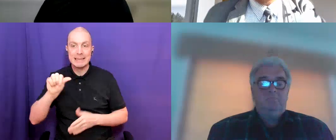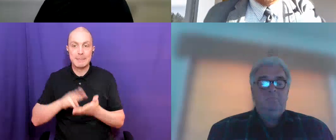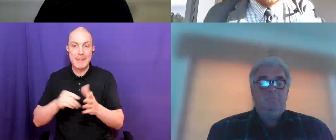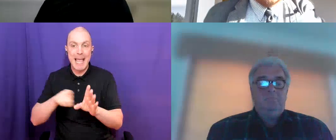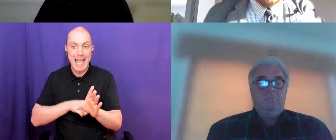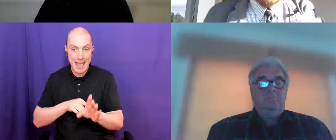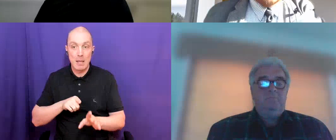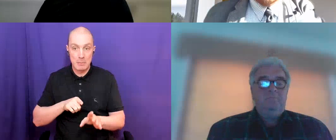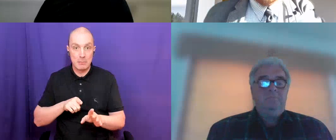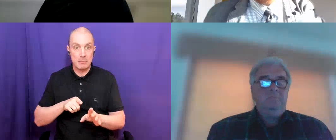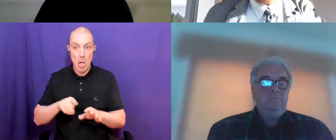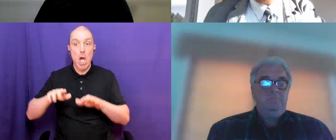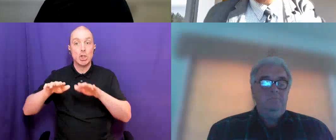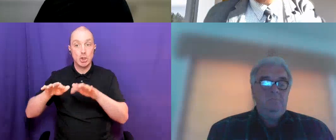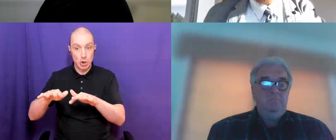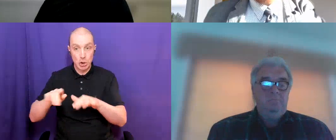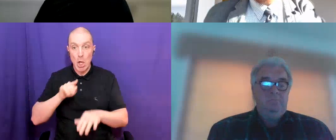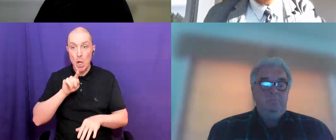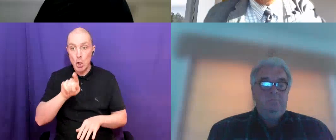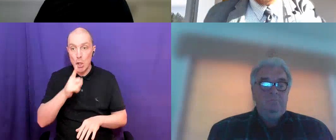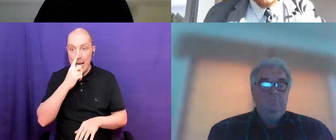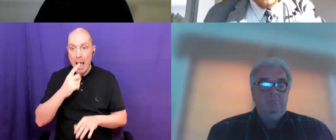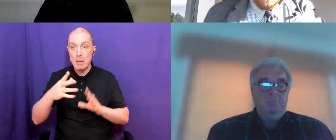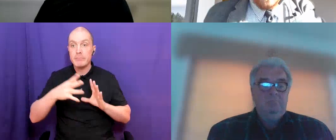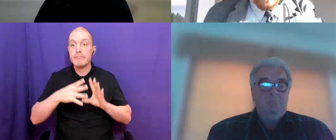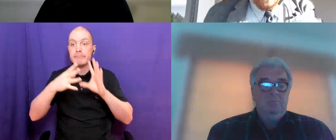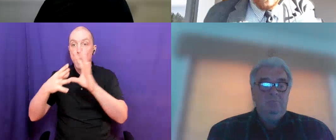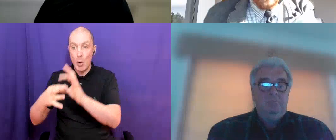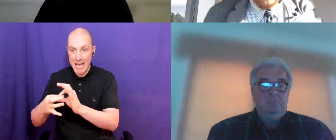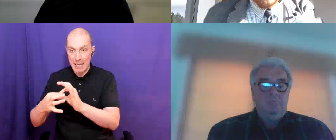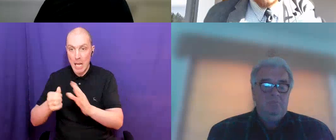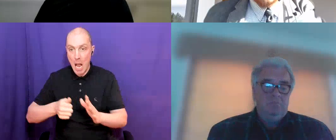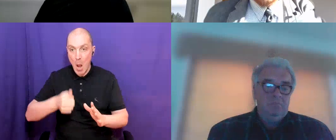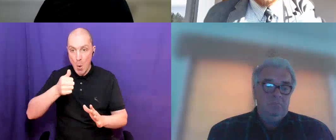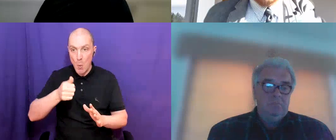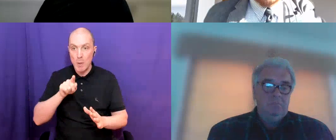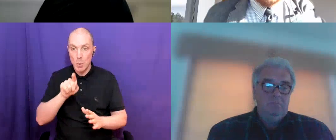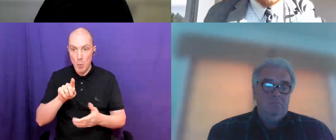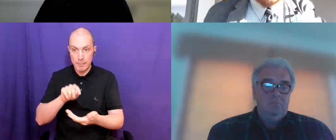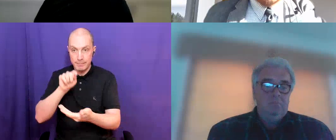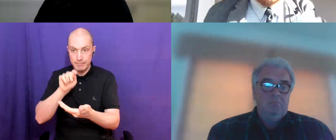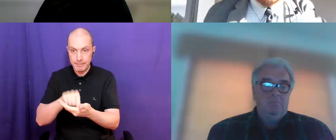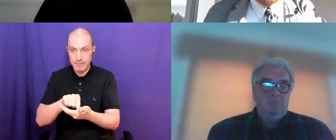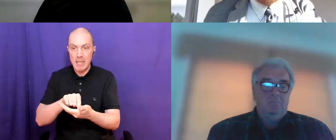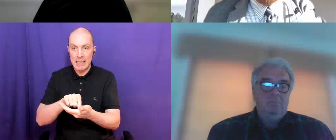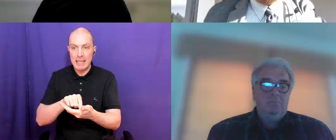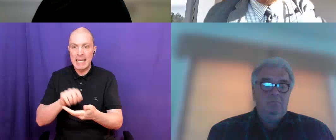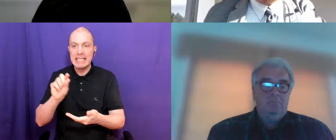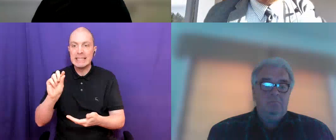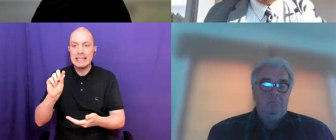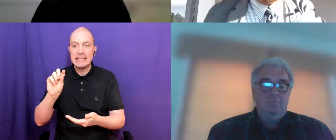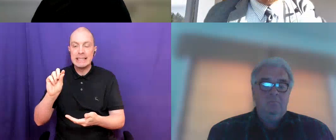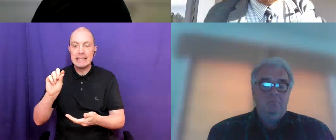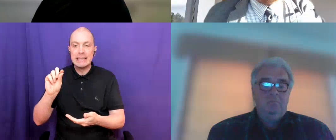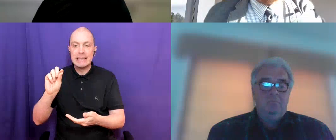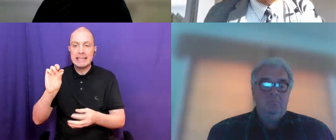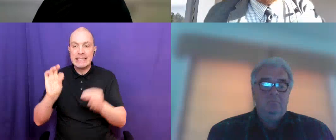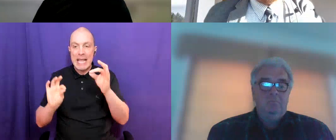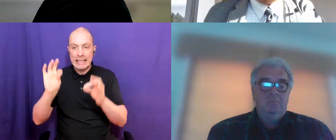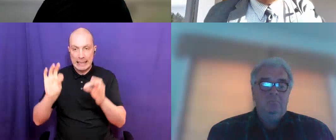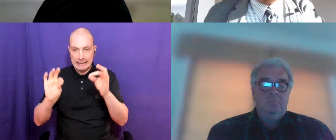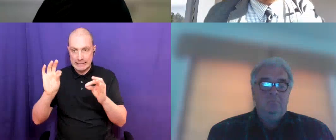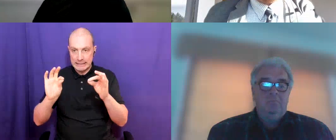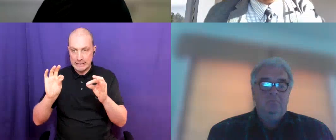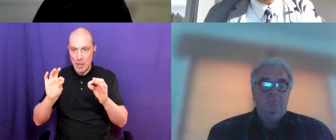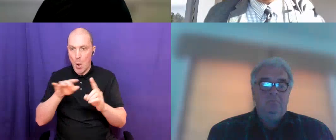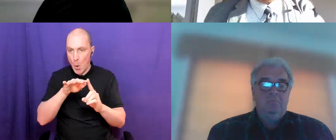wish to use the Wi-Fi, then please connect your device as follows. So navigate to the settings app on your device, select Wi-Fi from